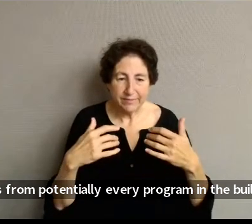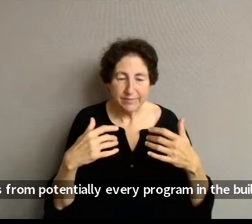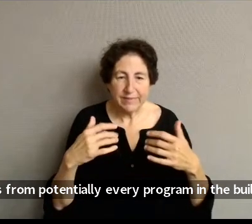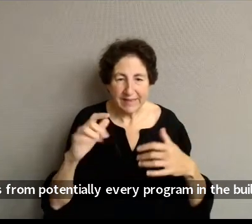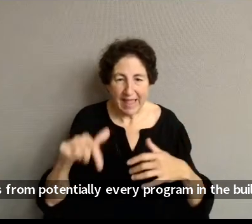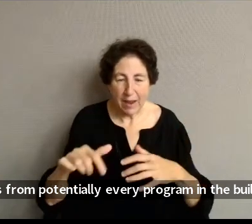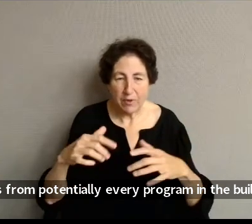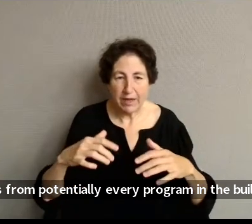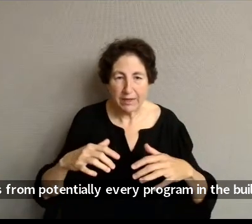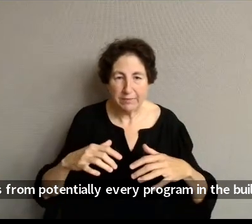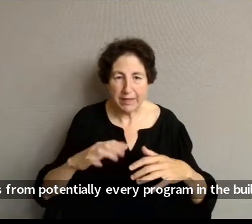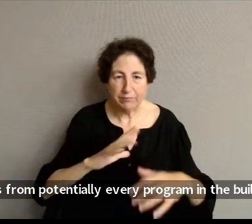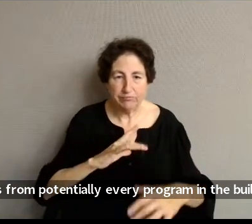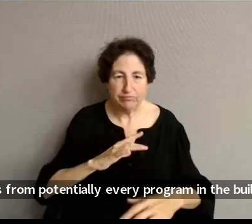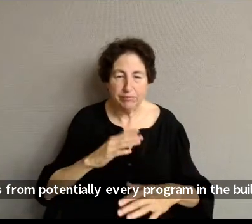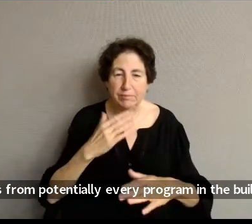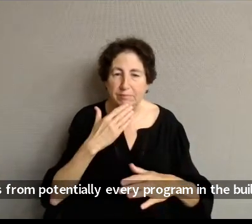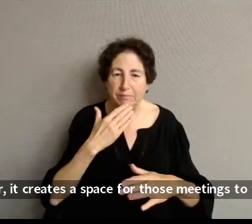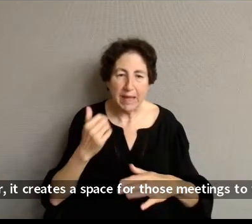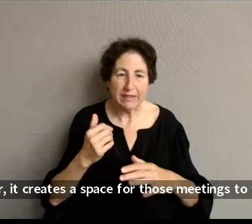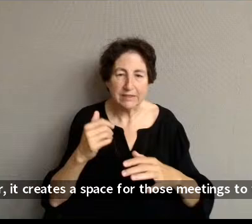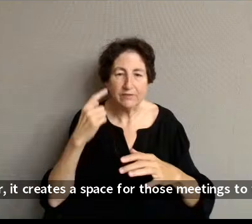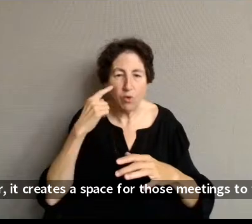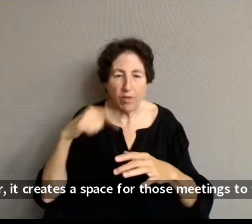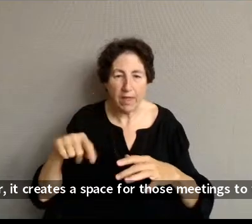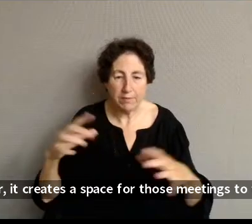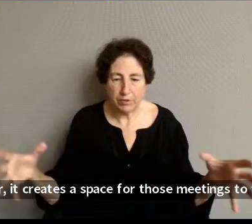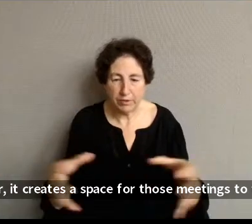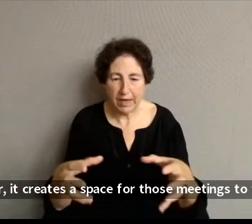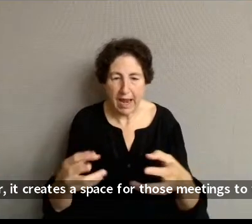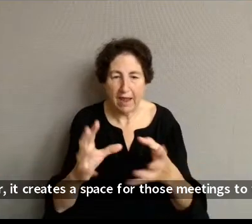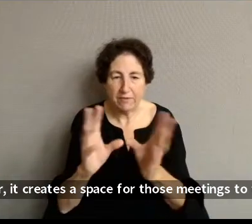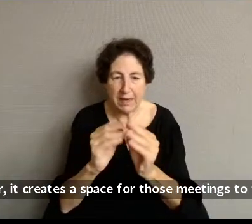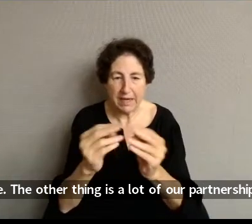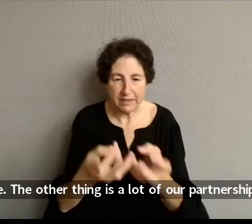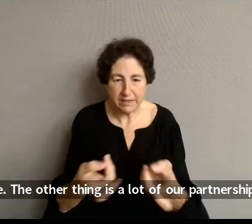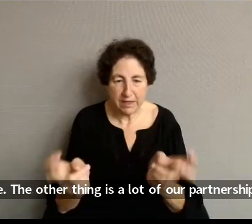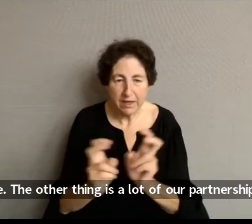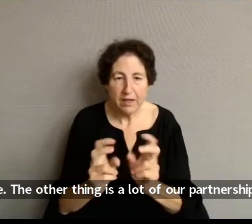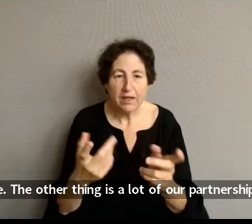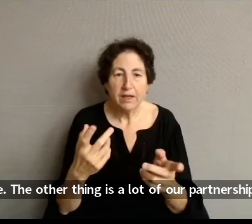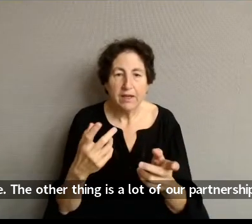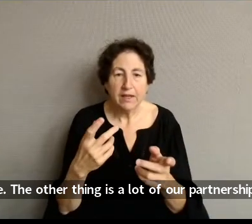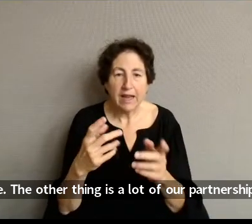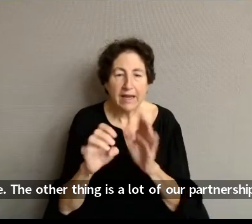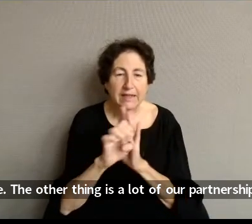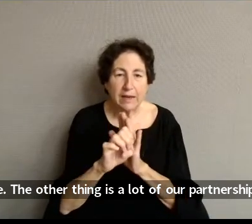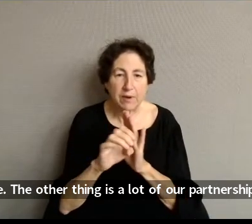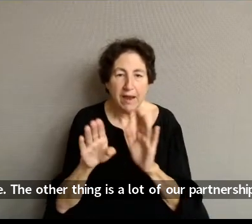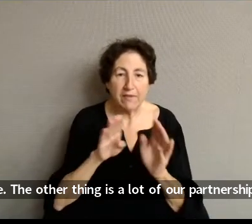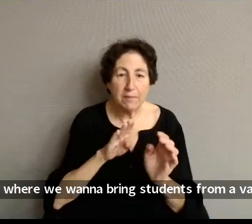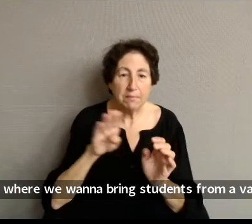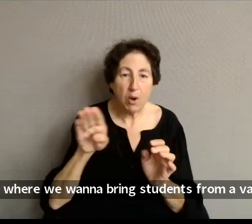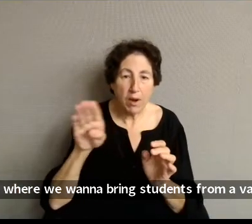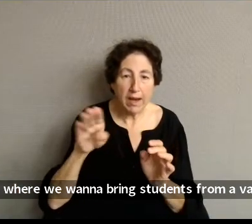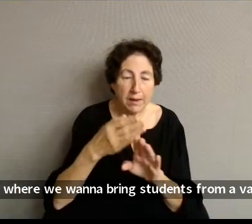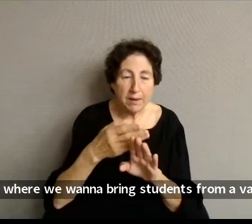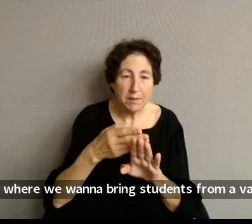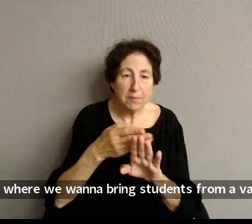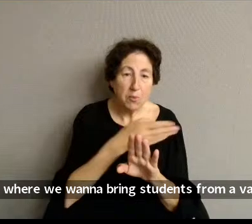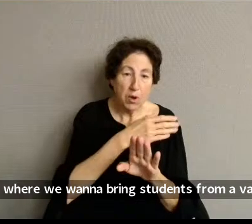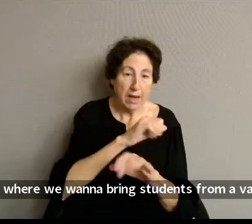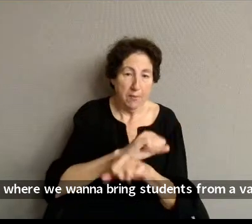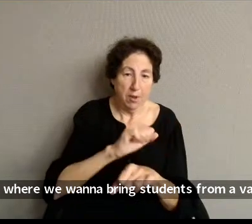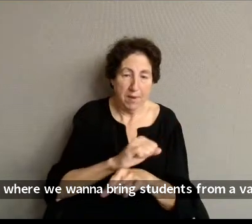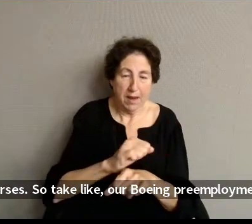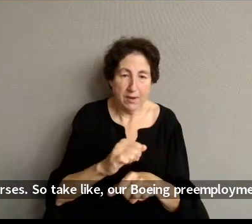is a lot of our partnership activities where we want to bring students from a variety of courses. So take like our Boeing pre-employment program, where we're going to